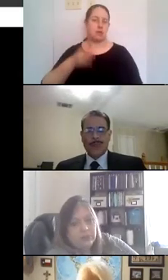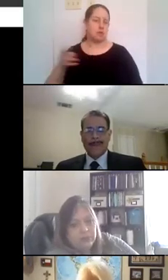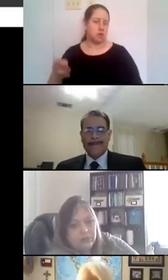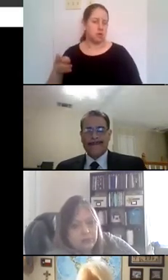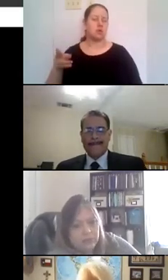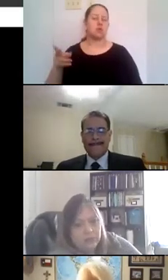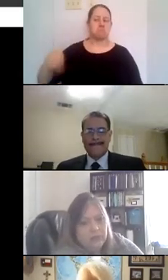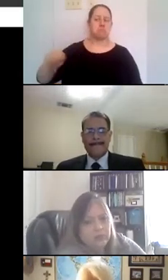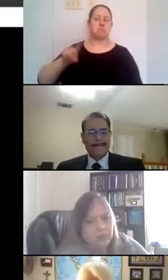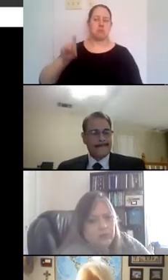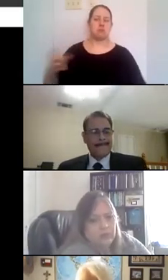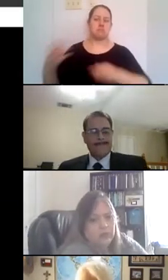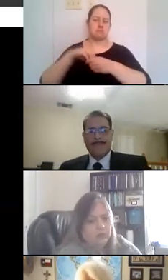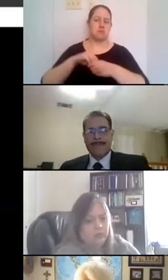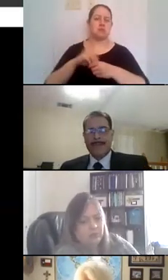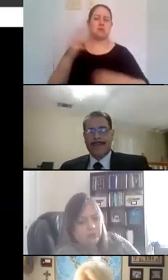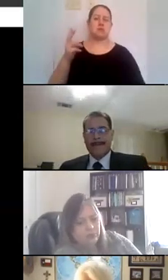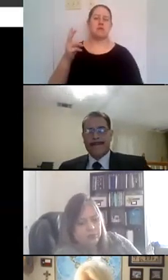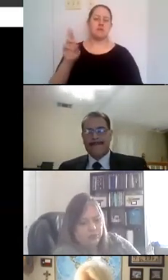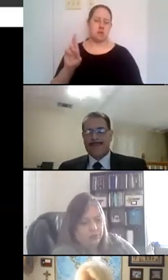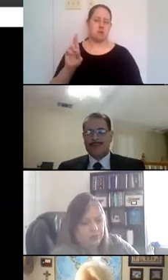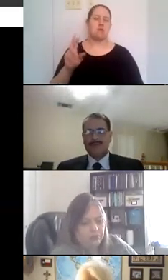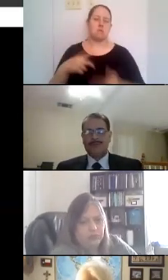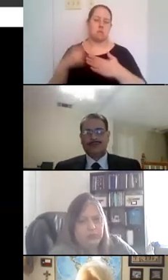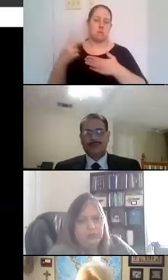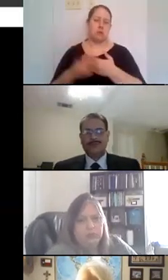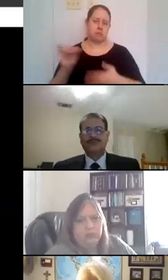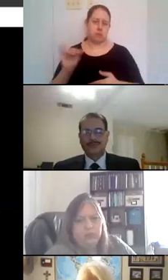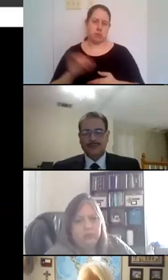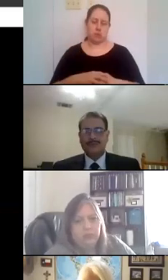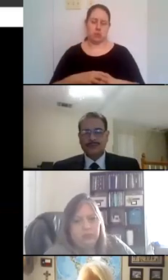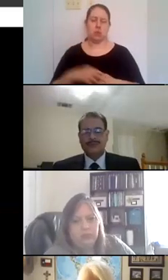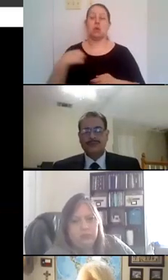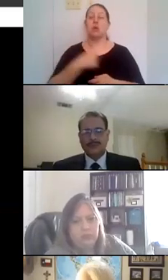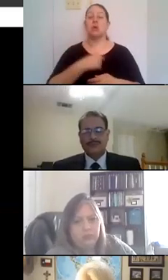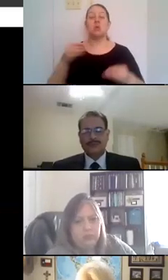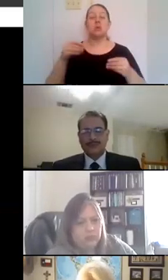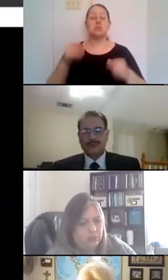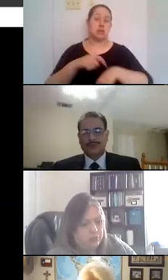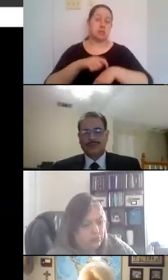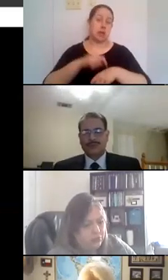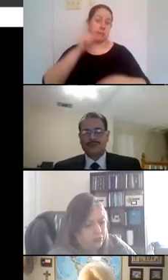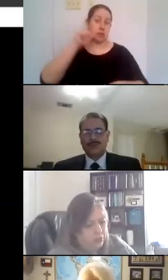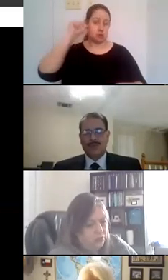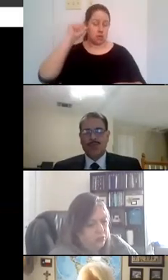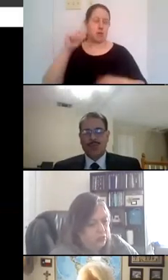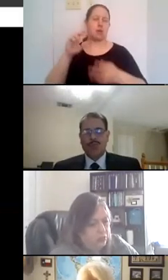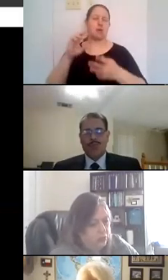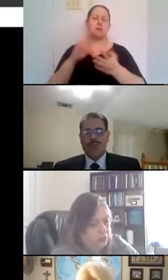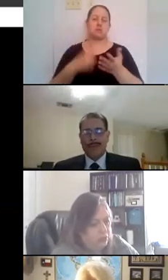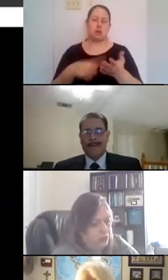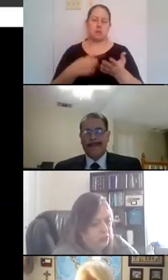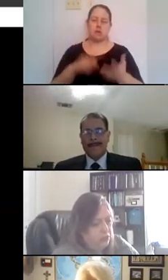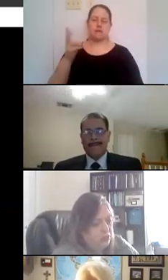do need to be part of the vocational rehabilitation program. So we spent some time in yesterday's webinar talking about what